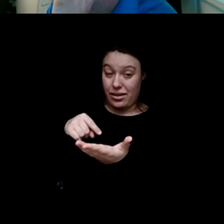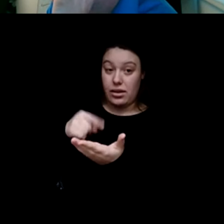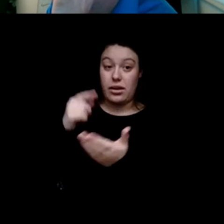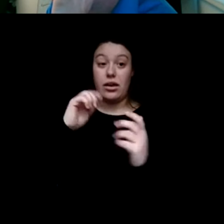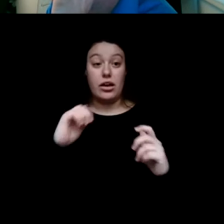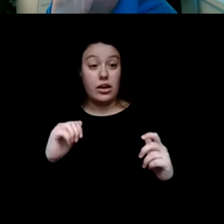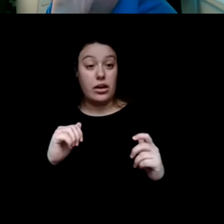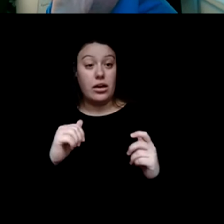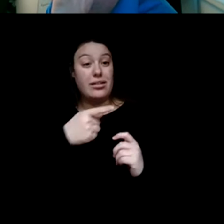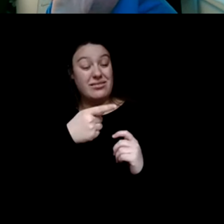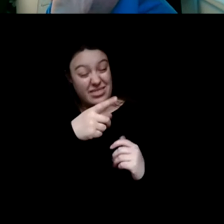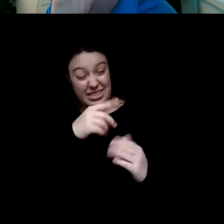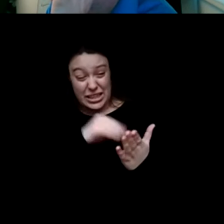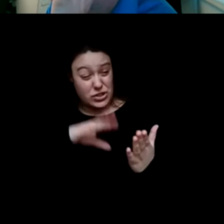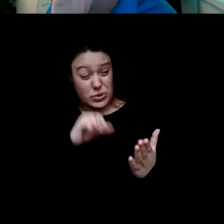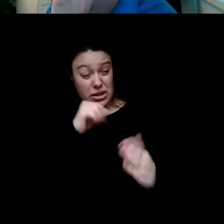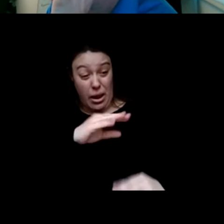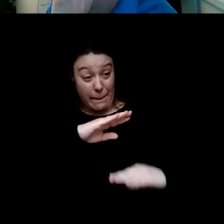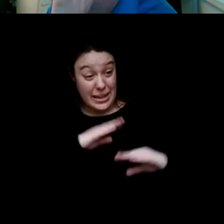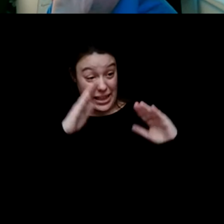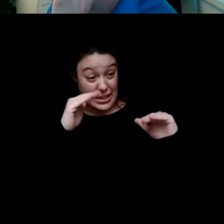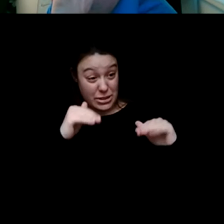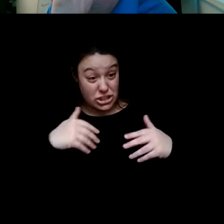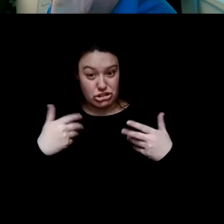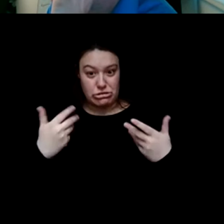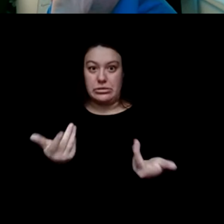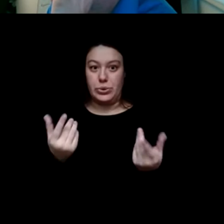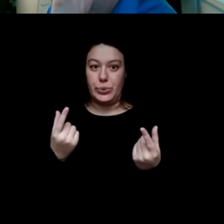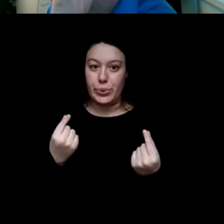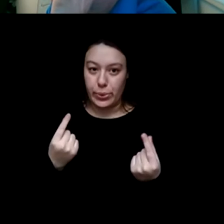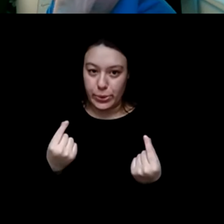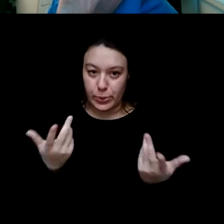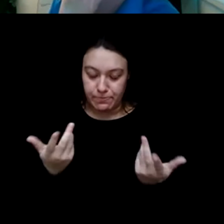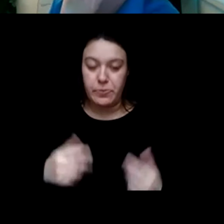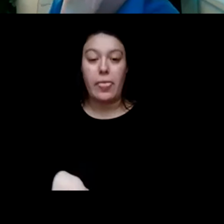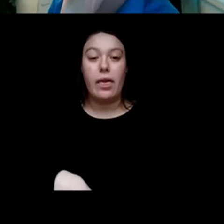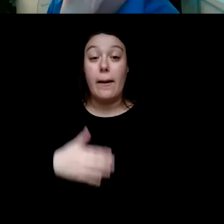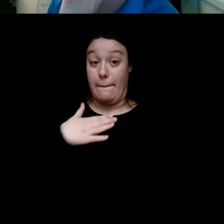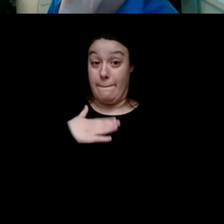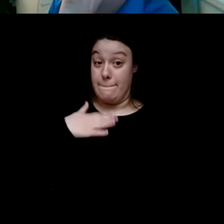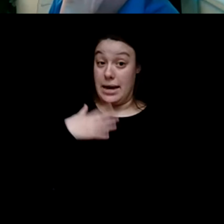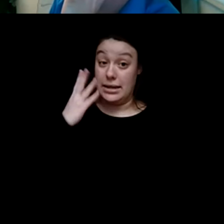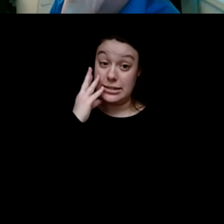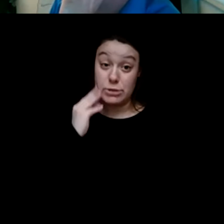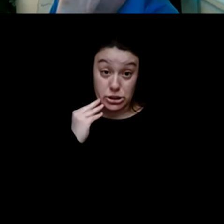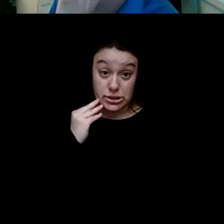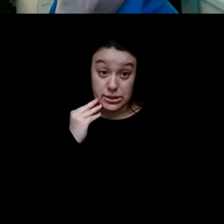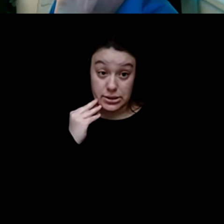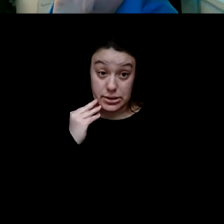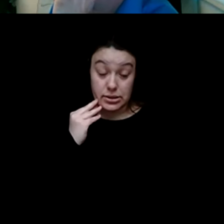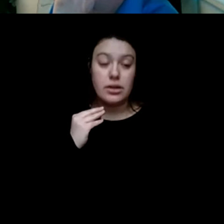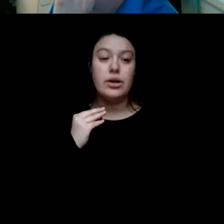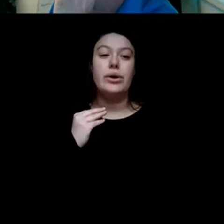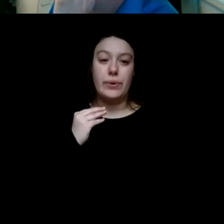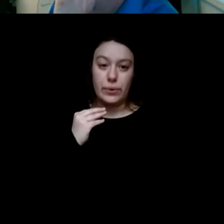those expectations? I'll start by saying that in my own experience, it has greatly